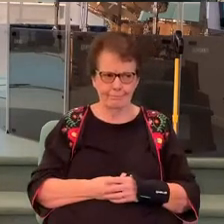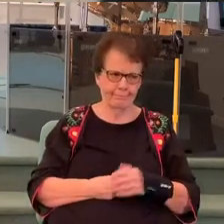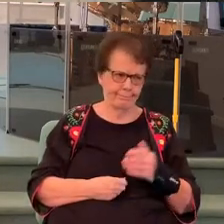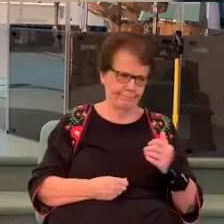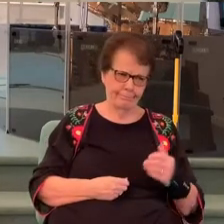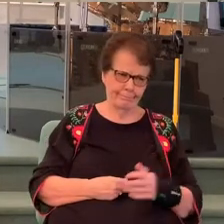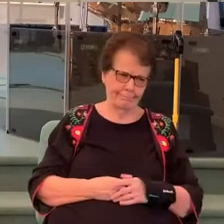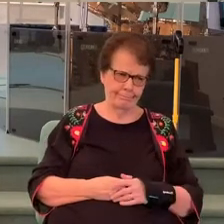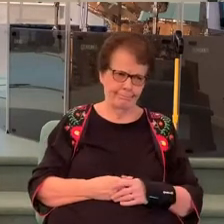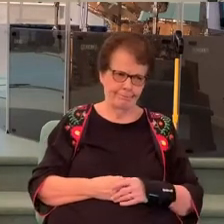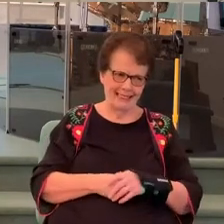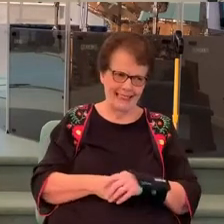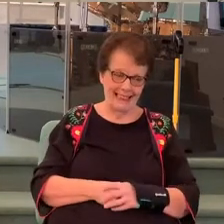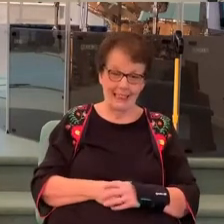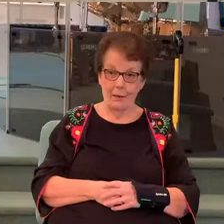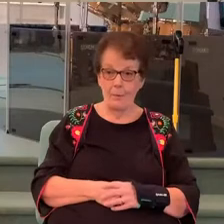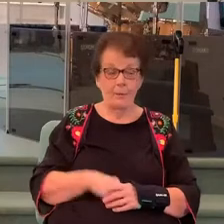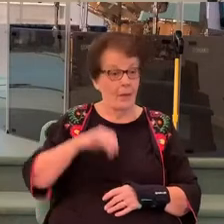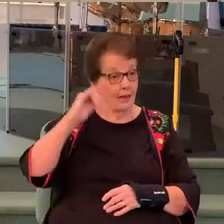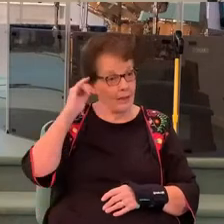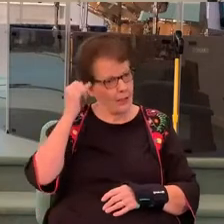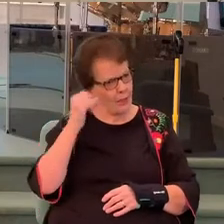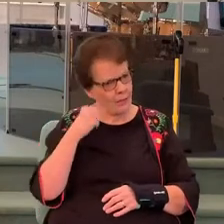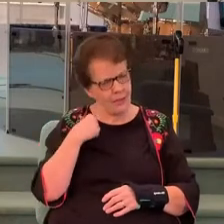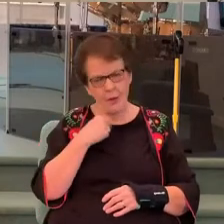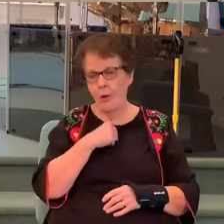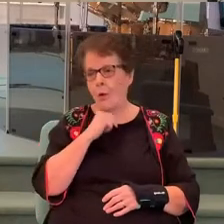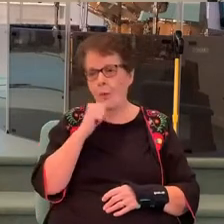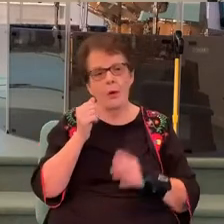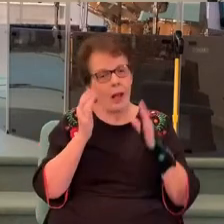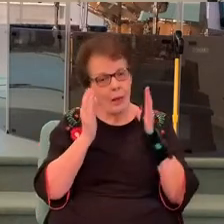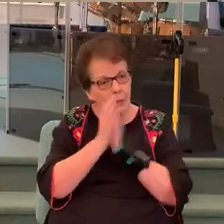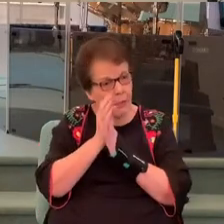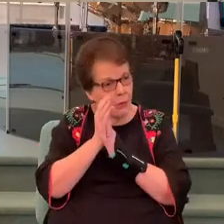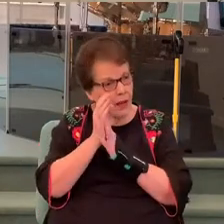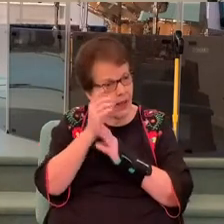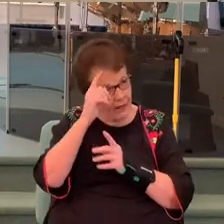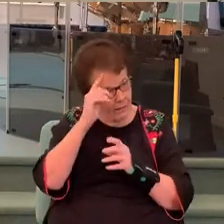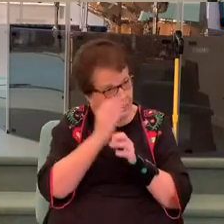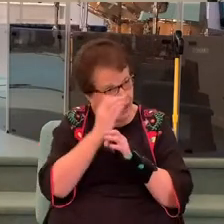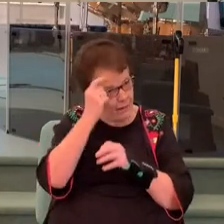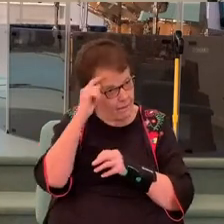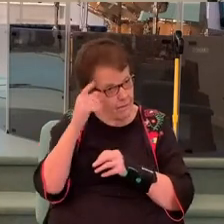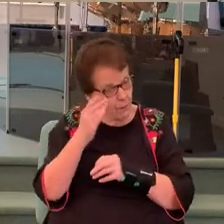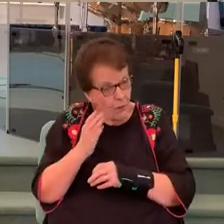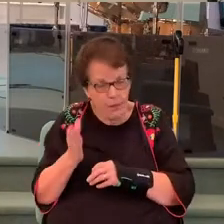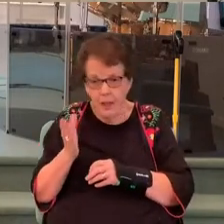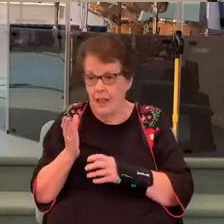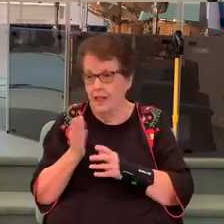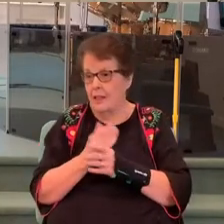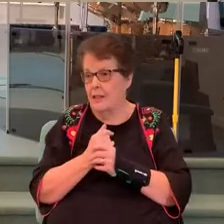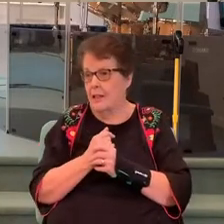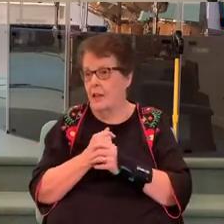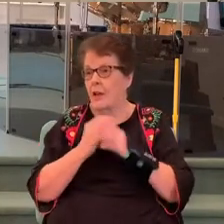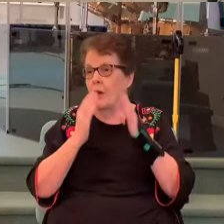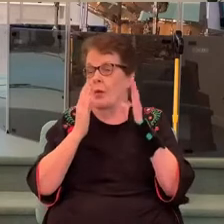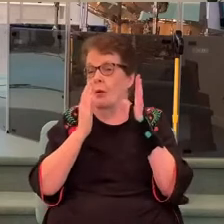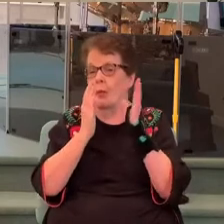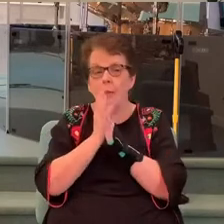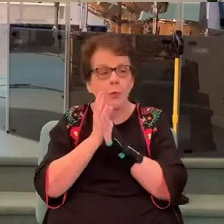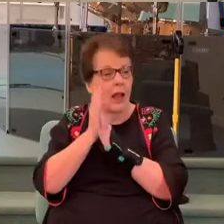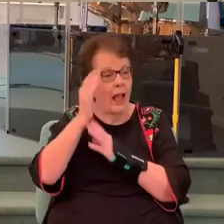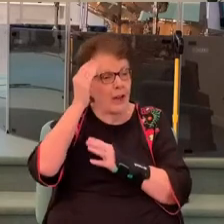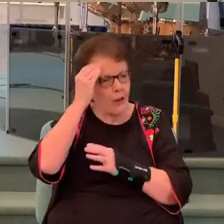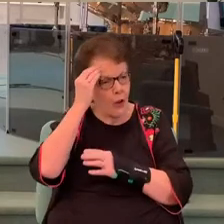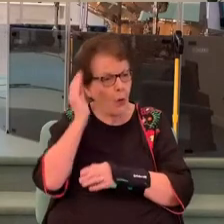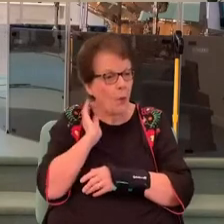James is saying here is we are not praying in faith for things. We are praying in faith knowing that our Father in heaven